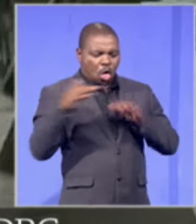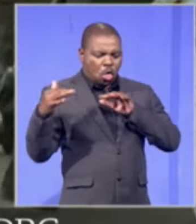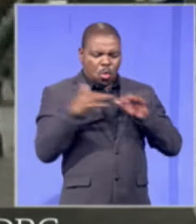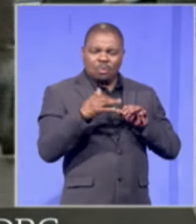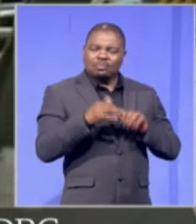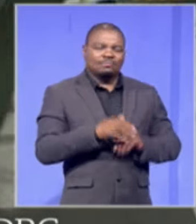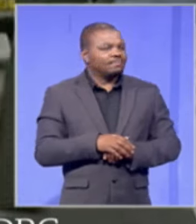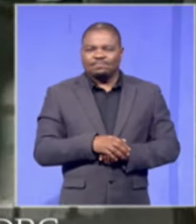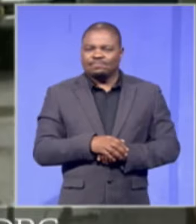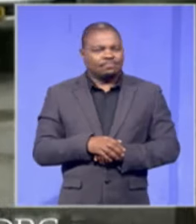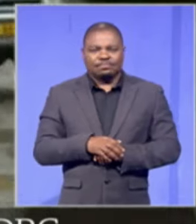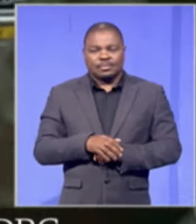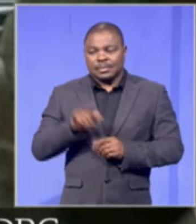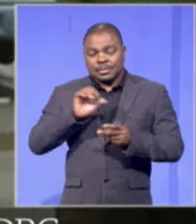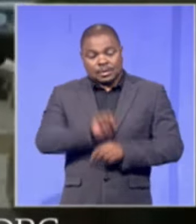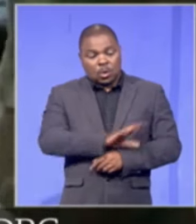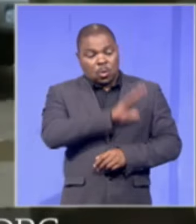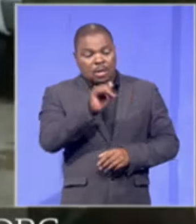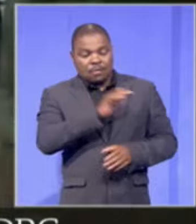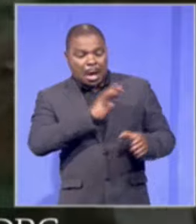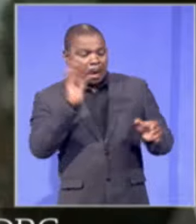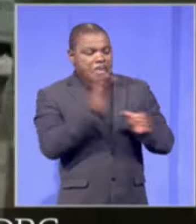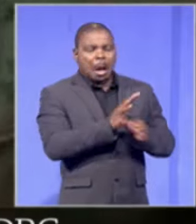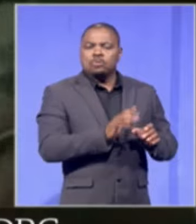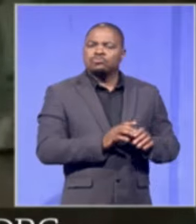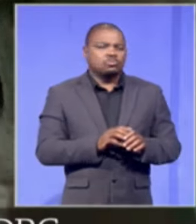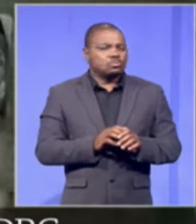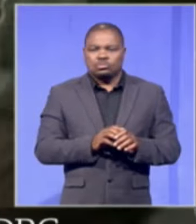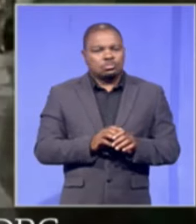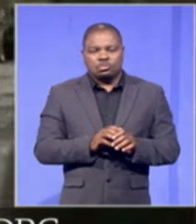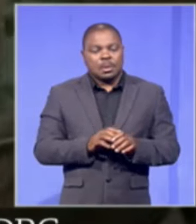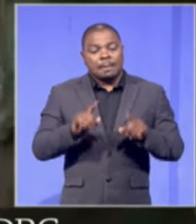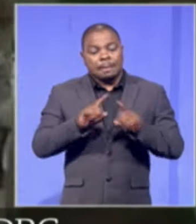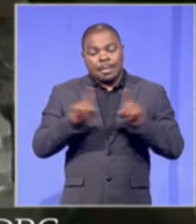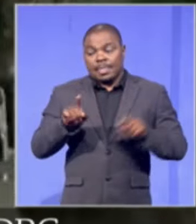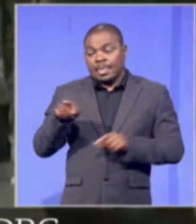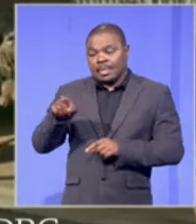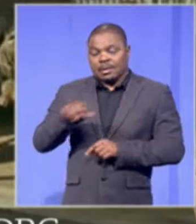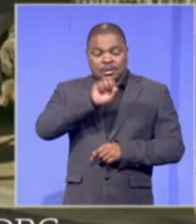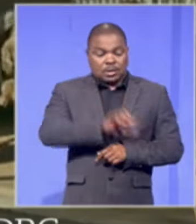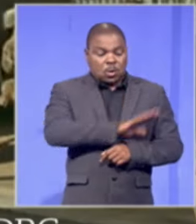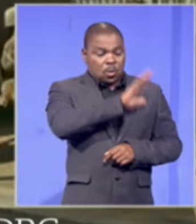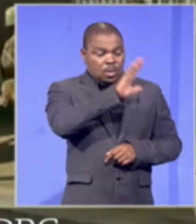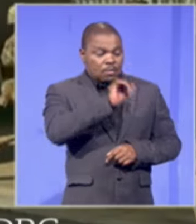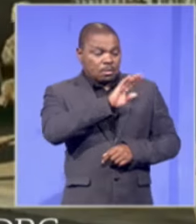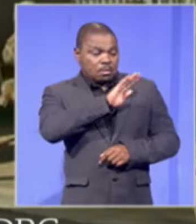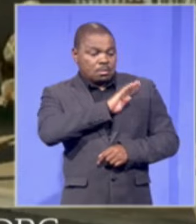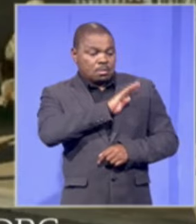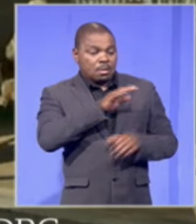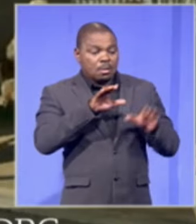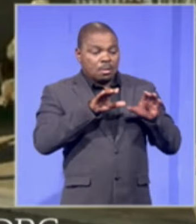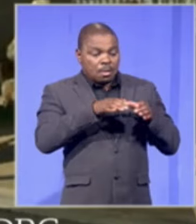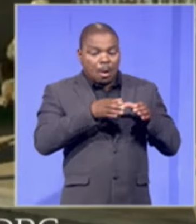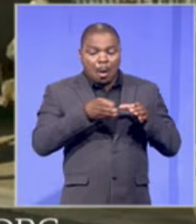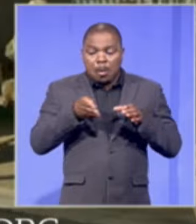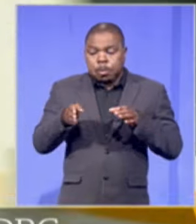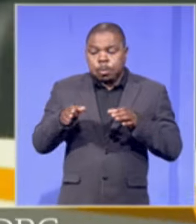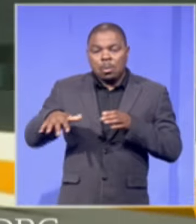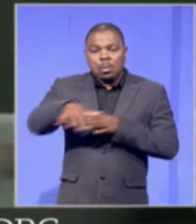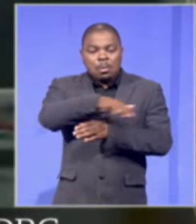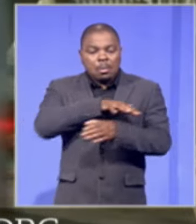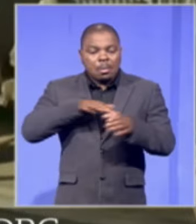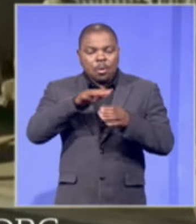ba hlasela Afrika Borwa ebile mothating wa jwale masole a Afrika Borwa a di ahelong tsa bona